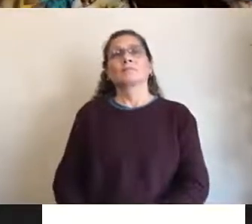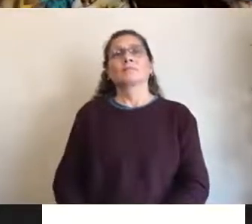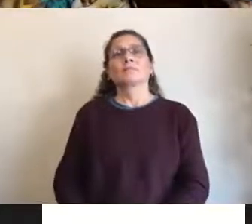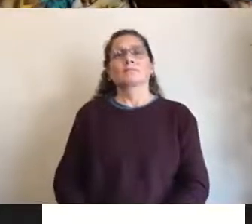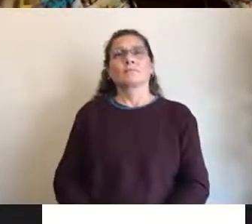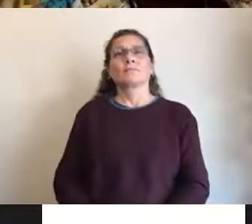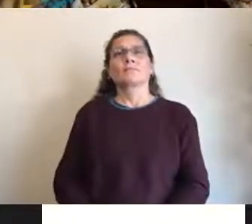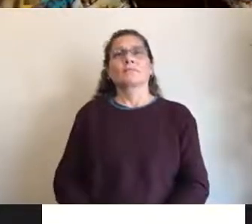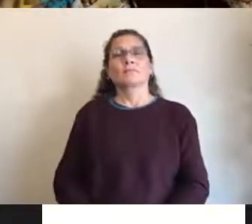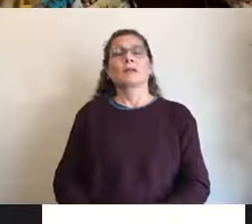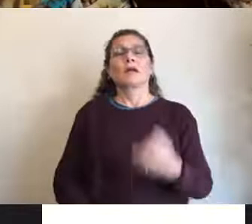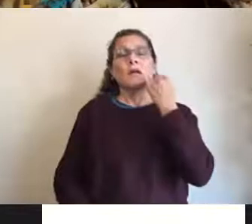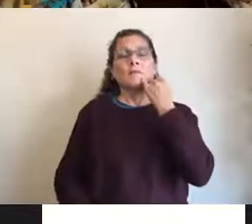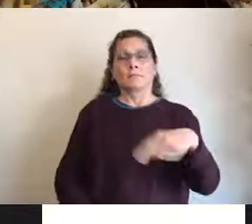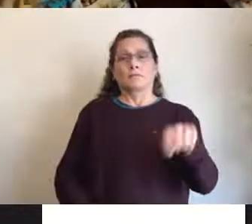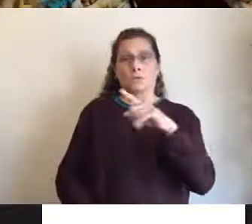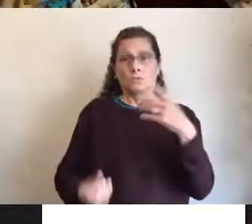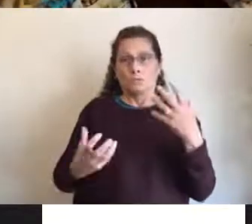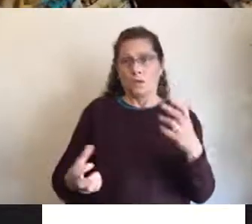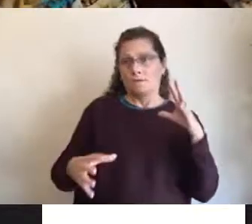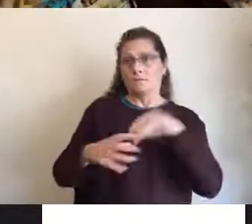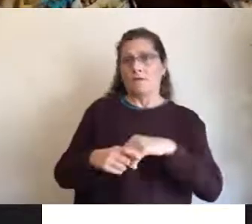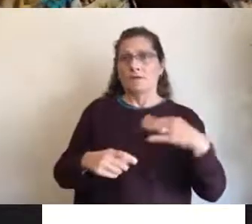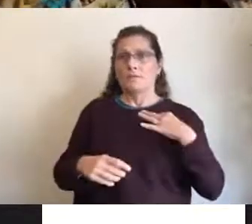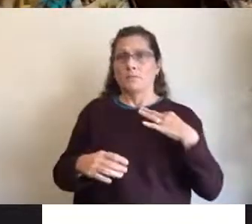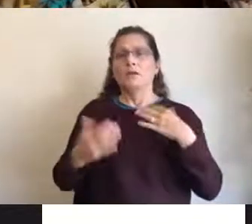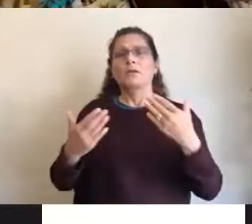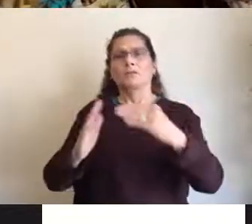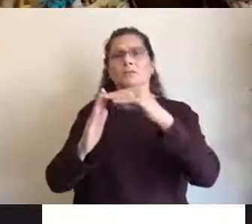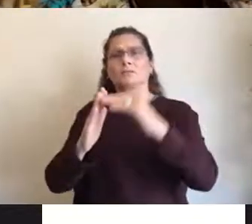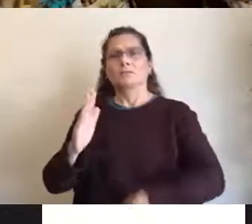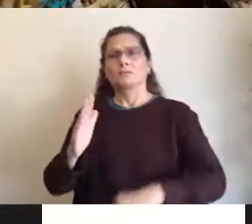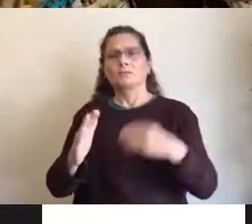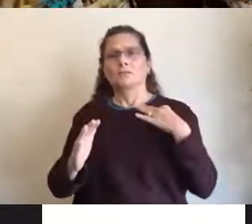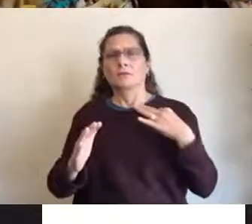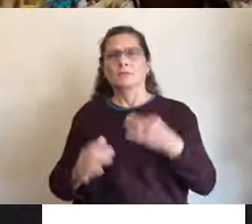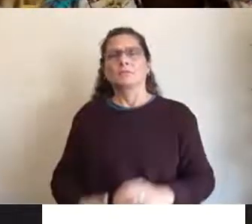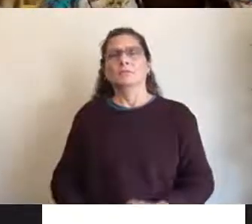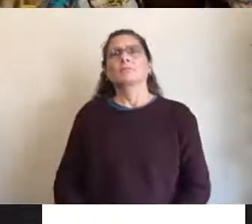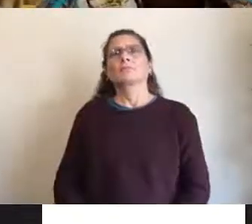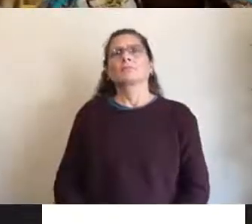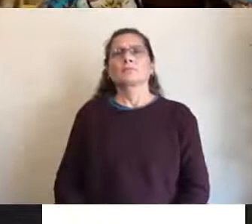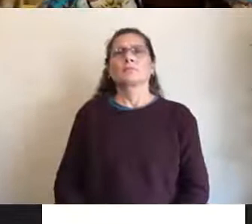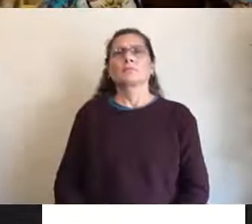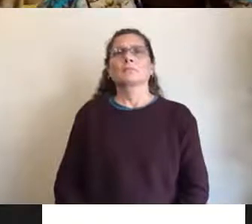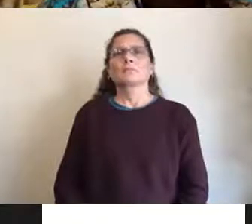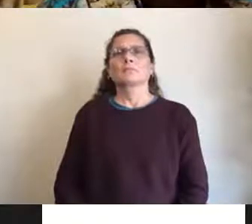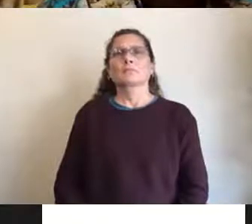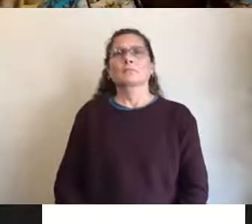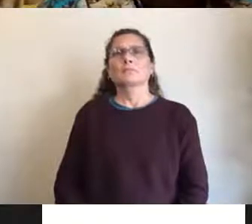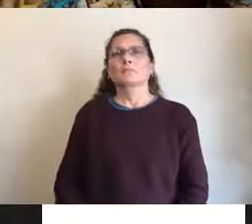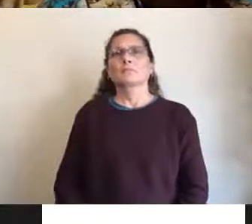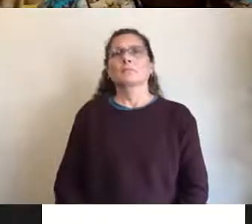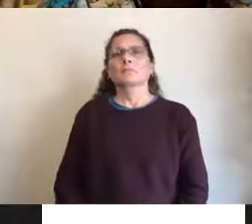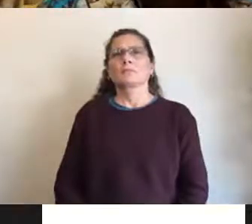milwaukee.gov/DPW. Current participants in the program will still need to apply for the winter extension. So if you're associated with one of these